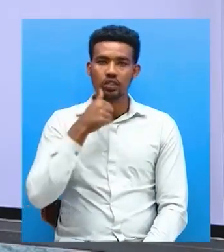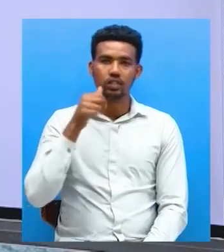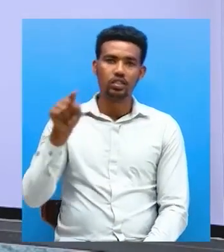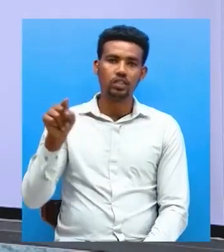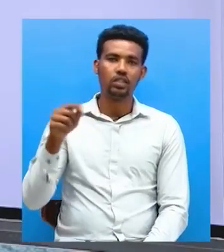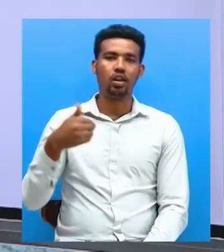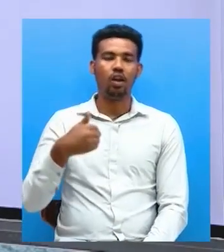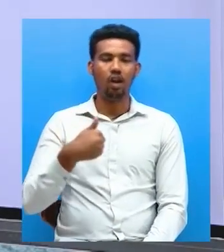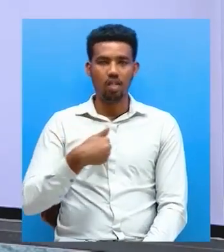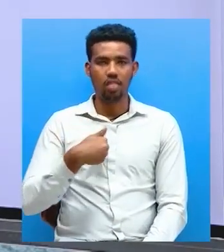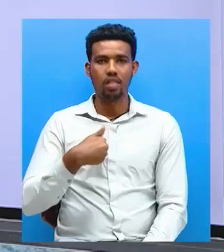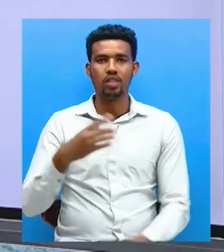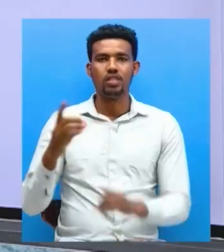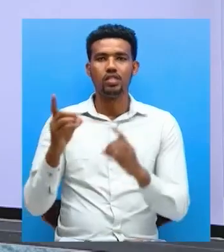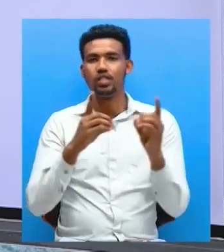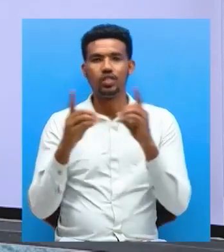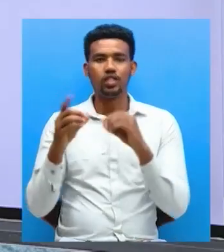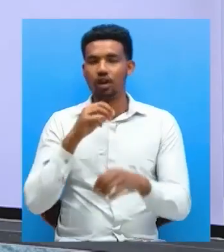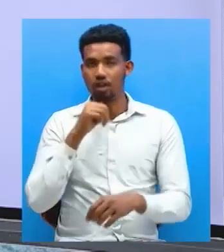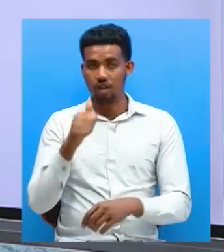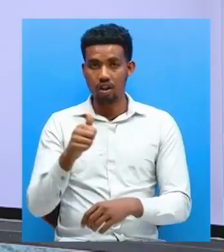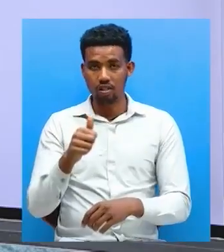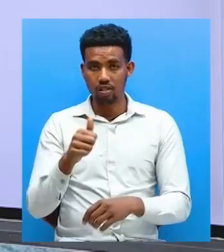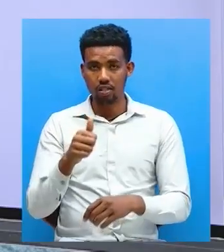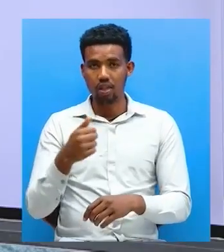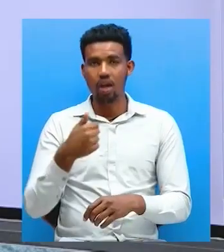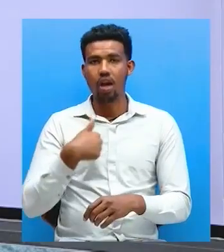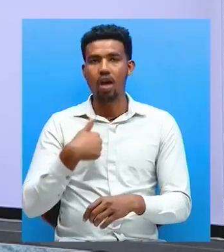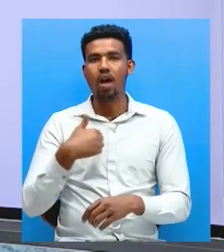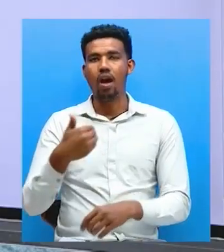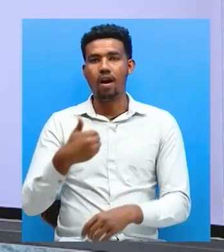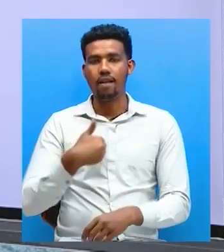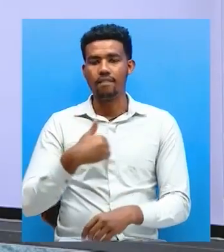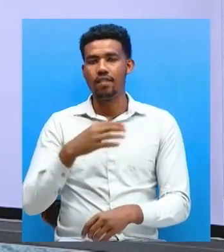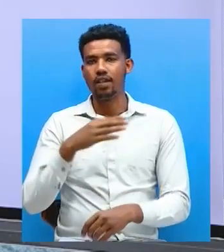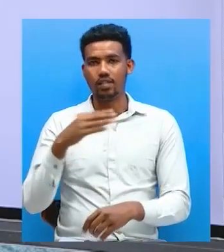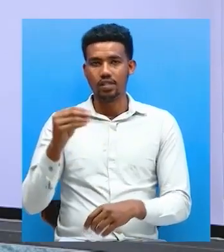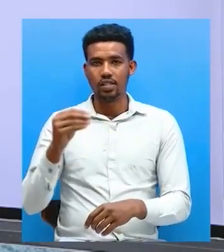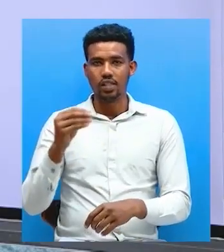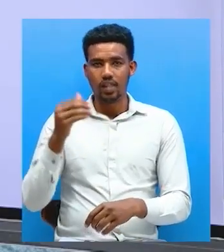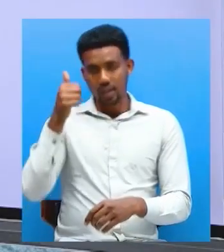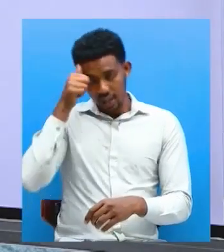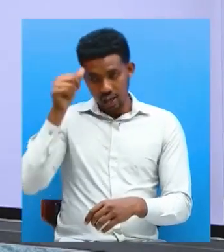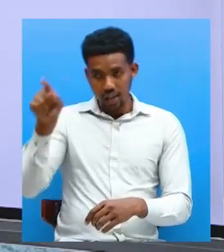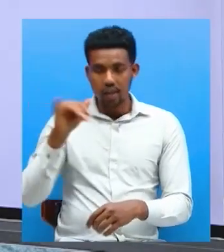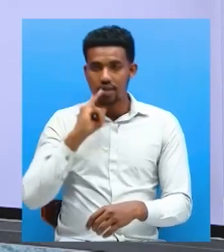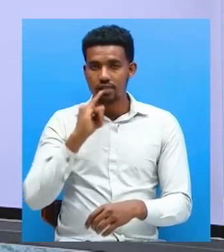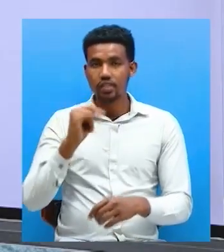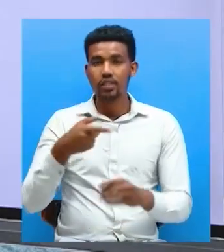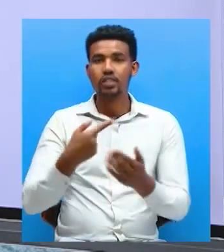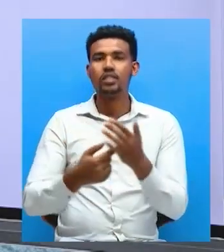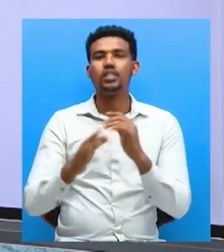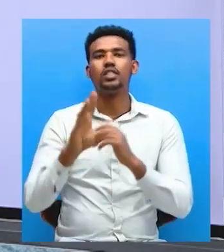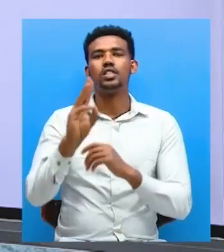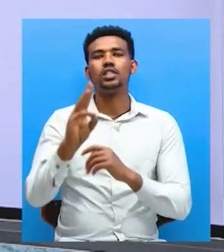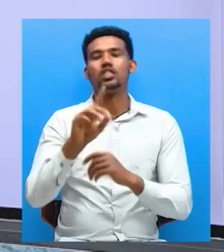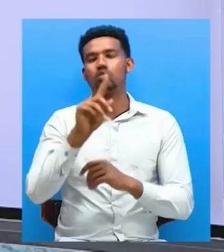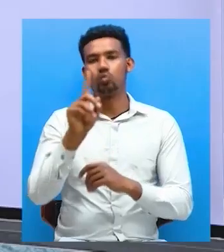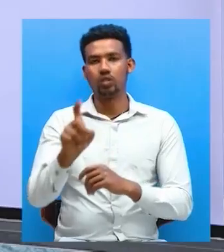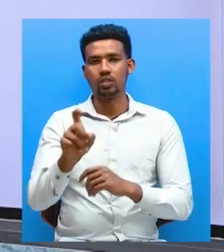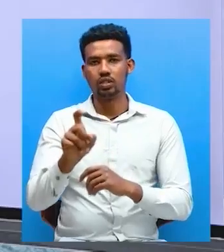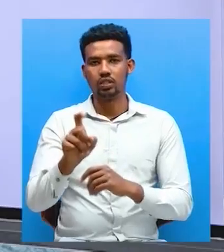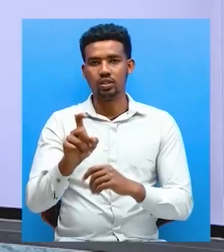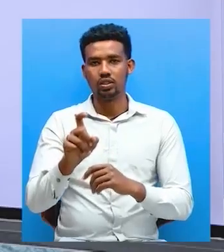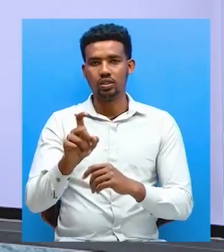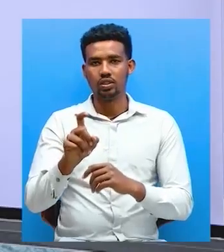has, did not, I have, and he is. These are 6 questions.